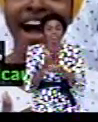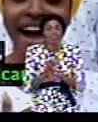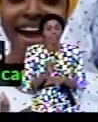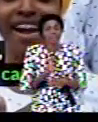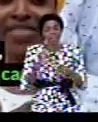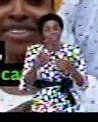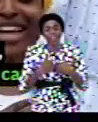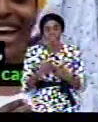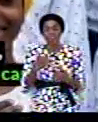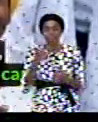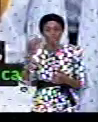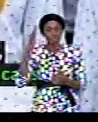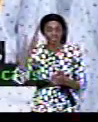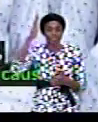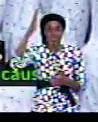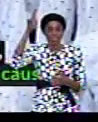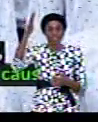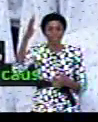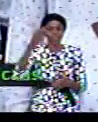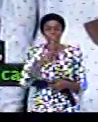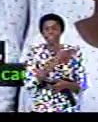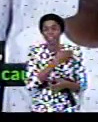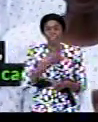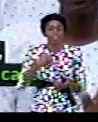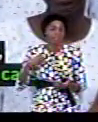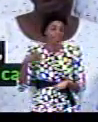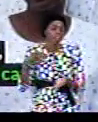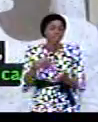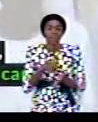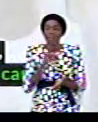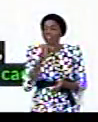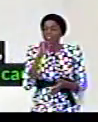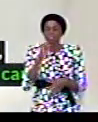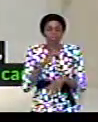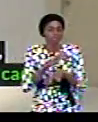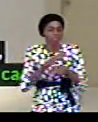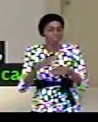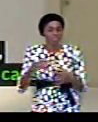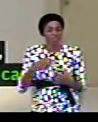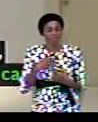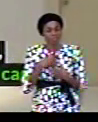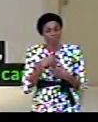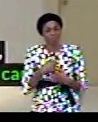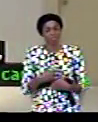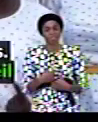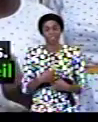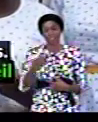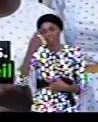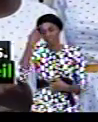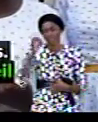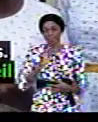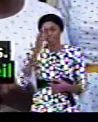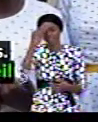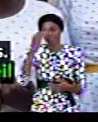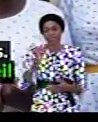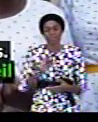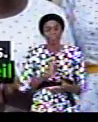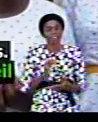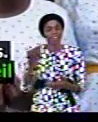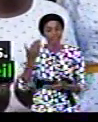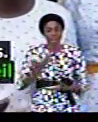hill. I have a destiny, and it's not an empty wish, for I